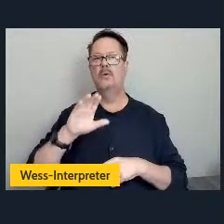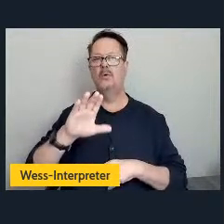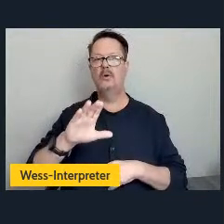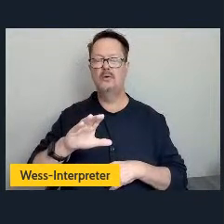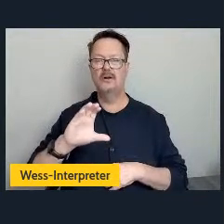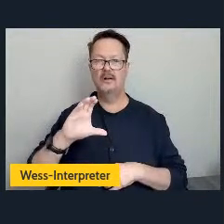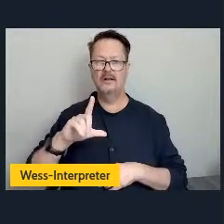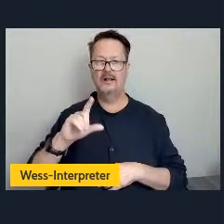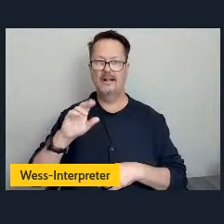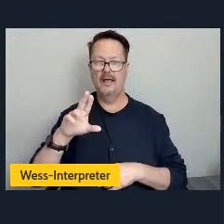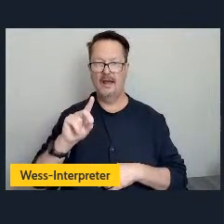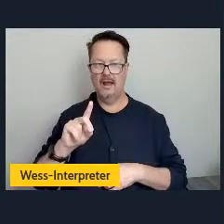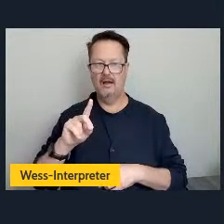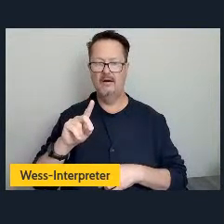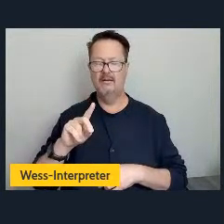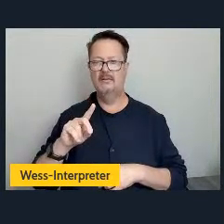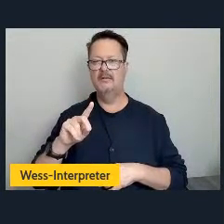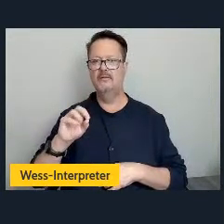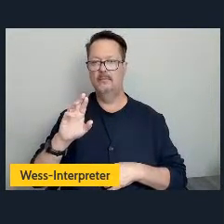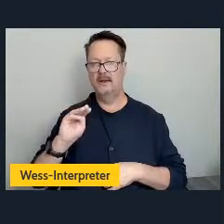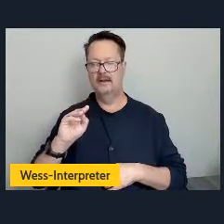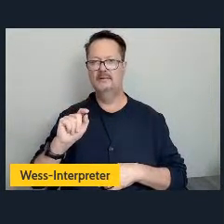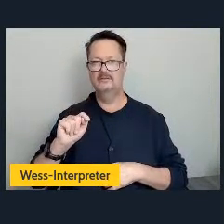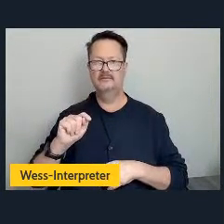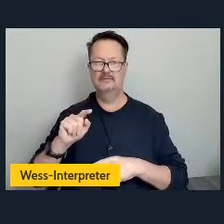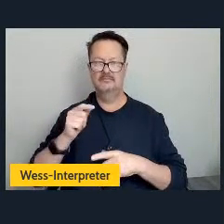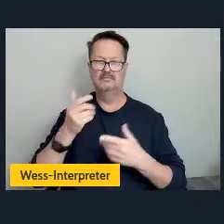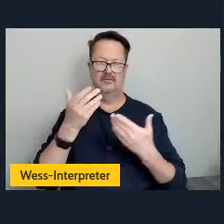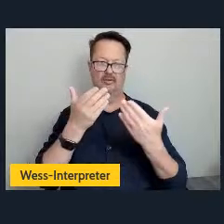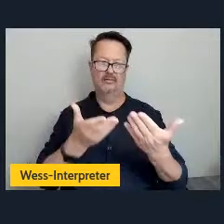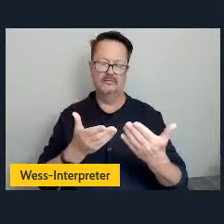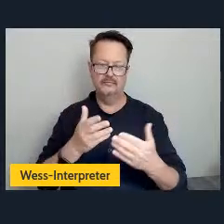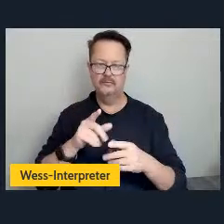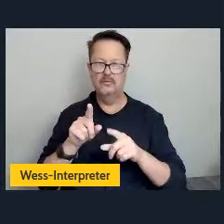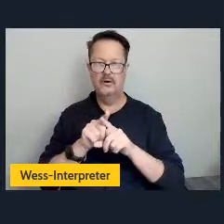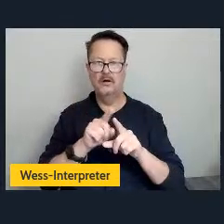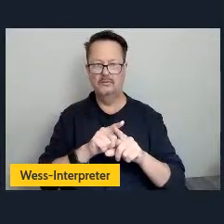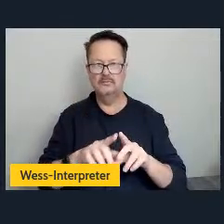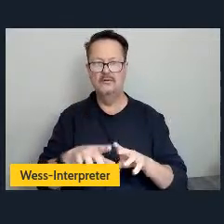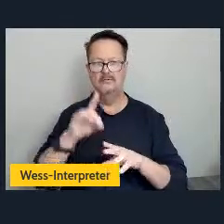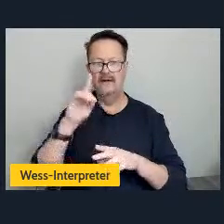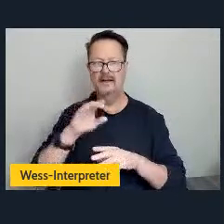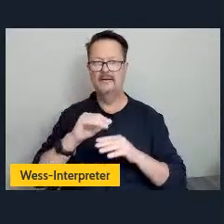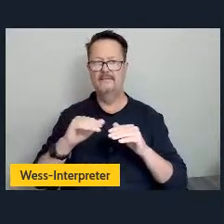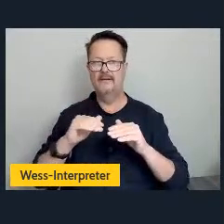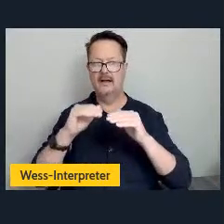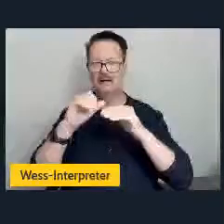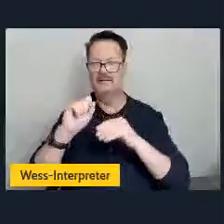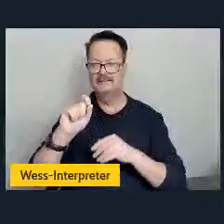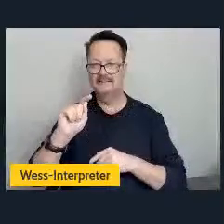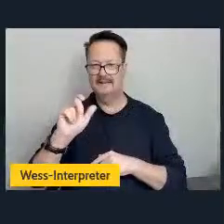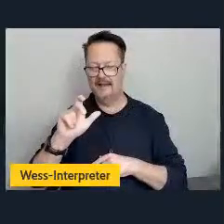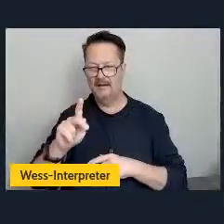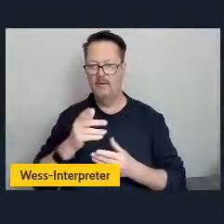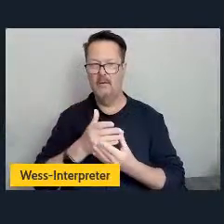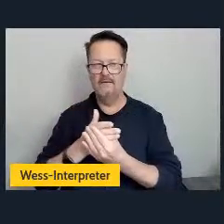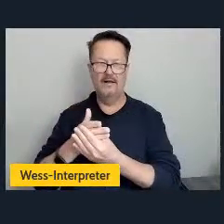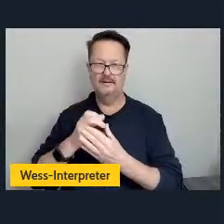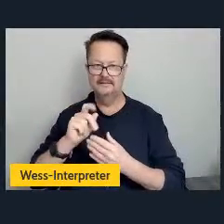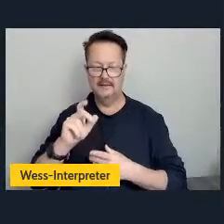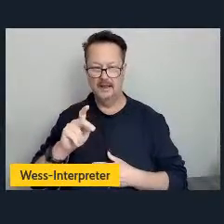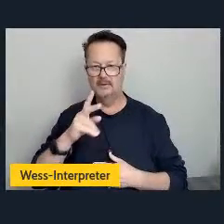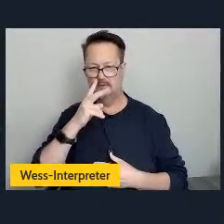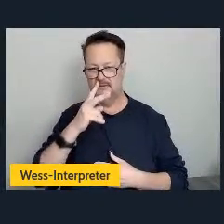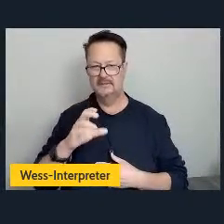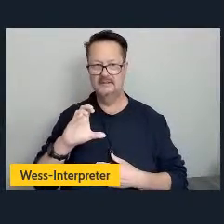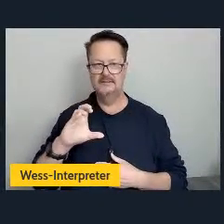also find a CSV file for every stack in your CDK application. Opening this up, you'll see a CSV report